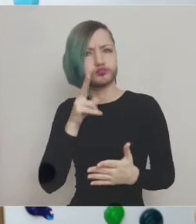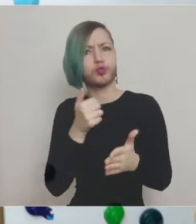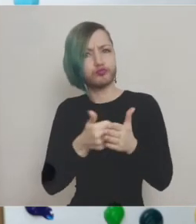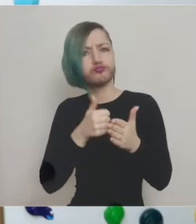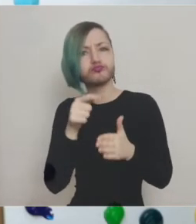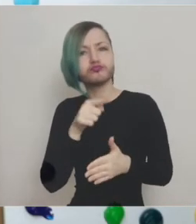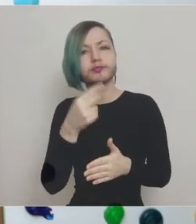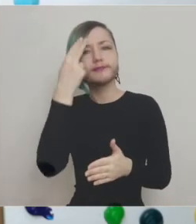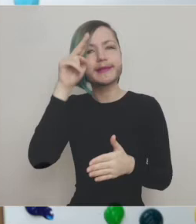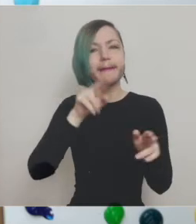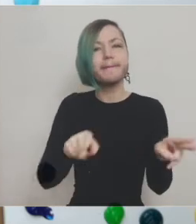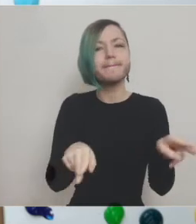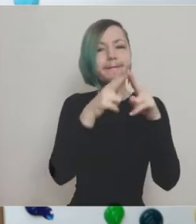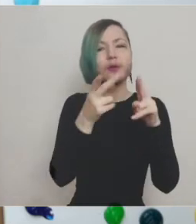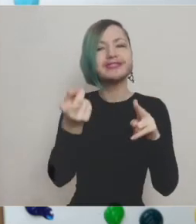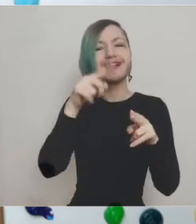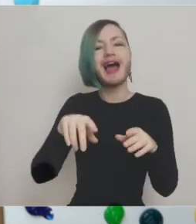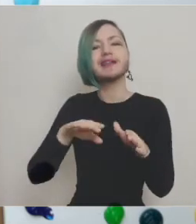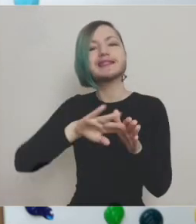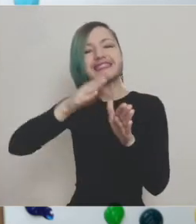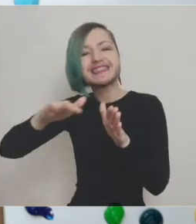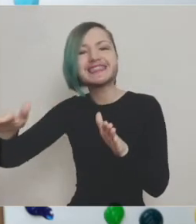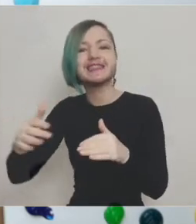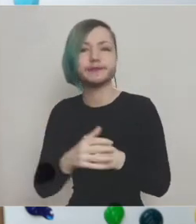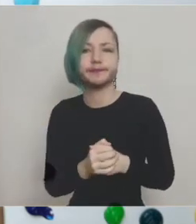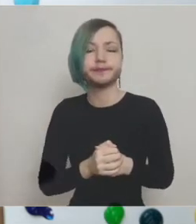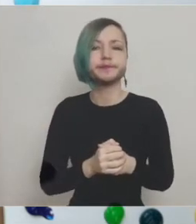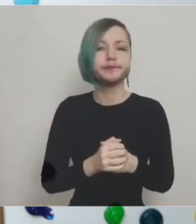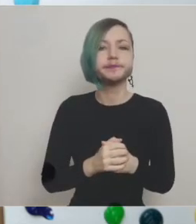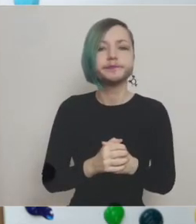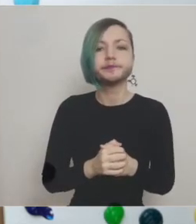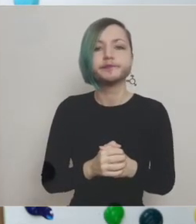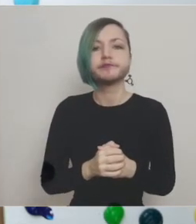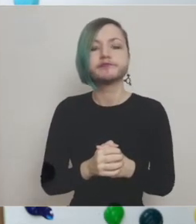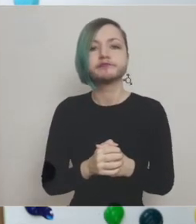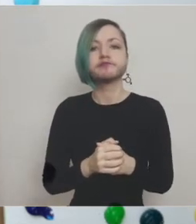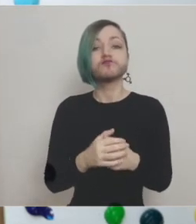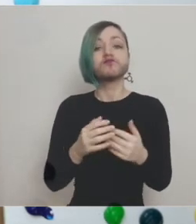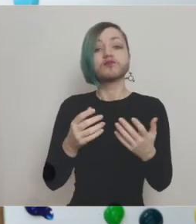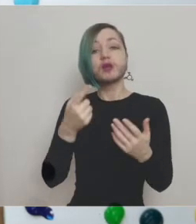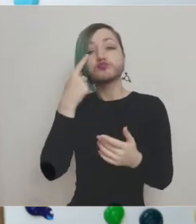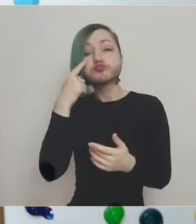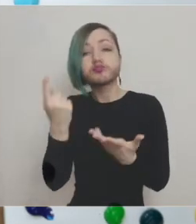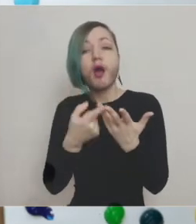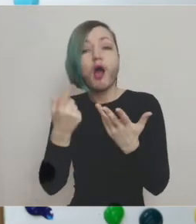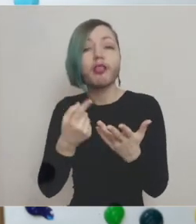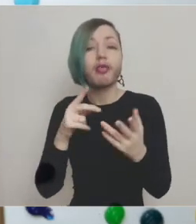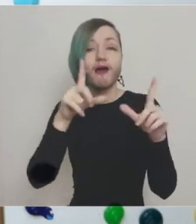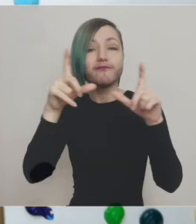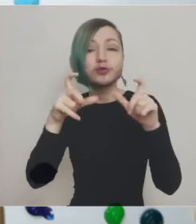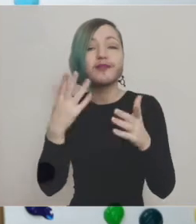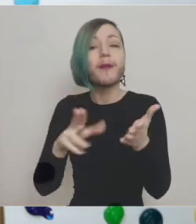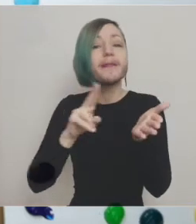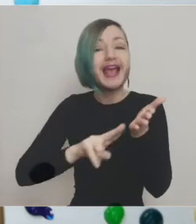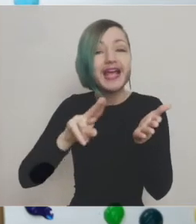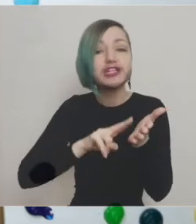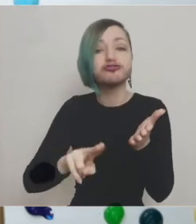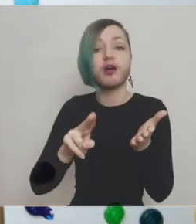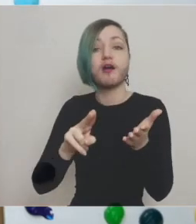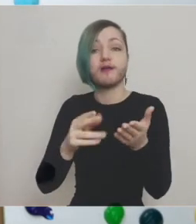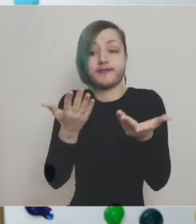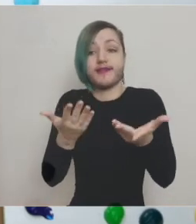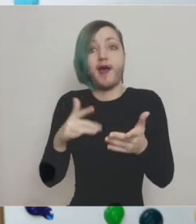bit. It's called Mountains and Sea. And I look at other nature photographs of things that